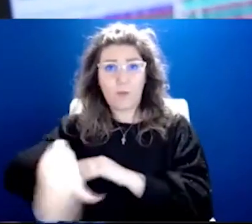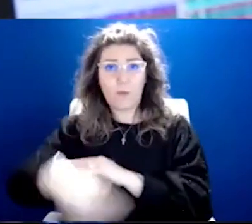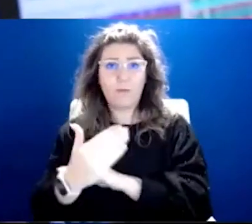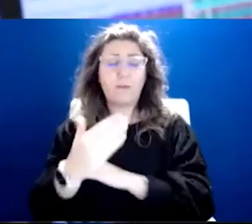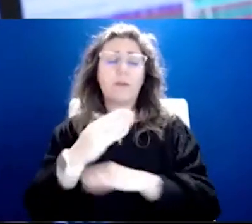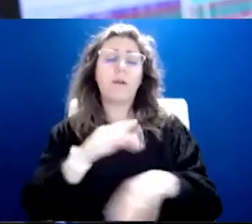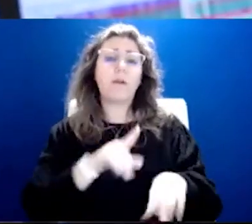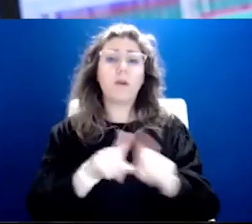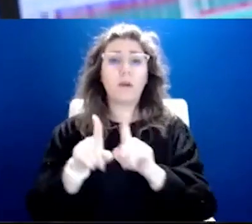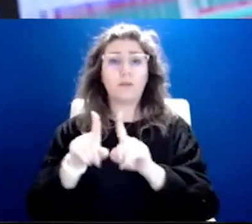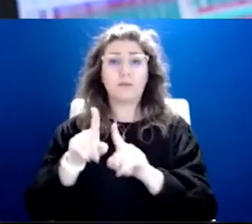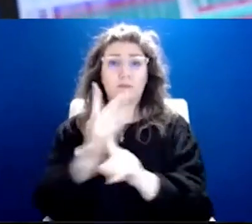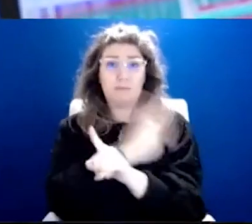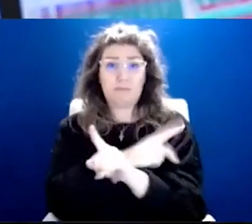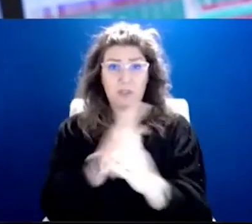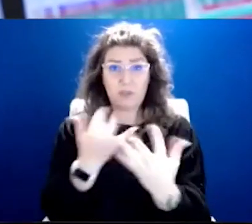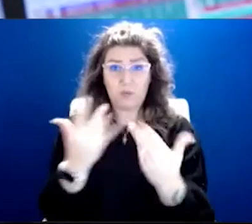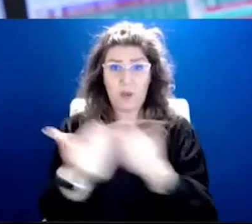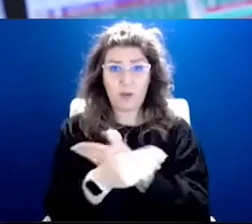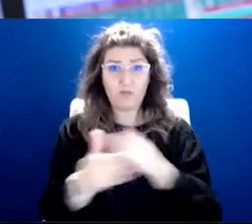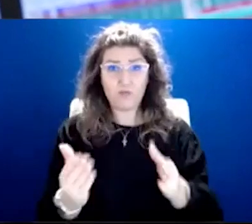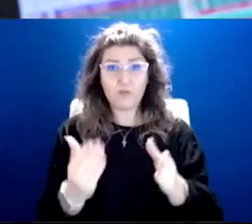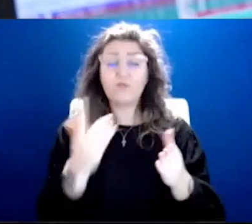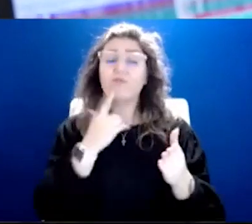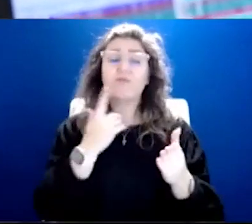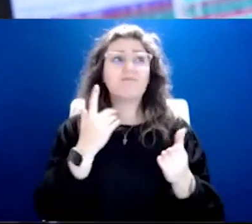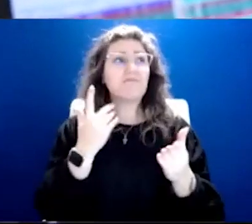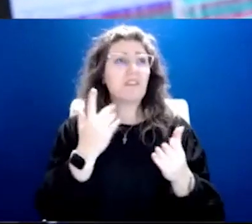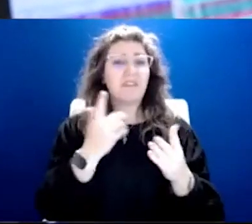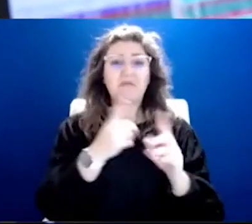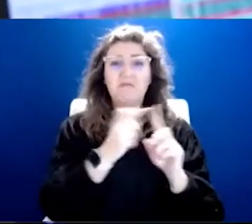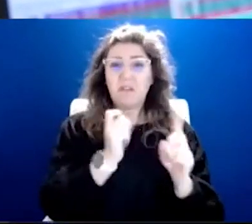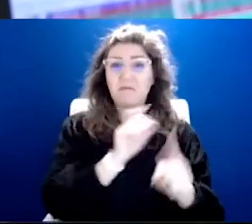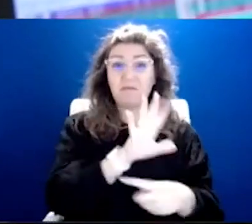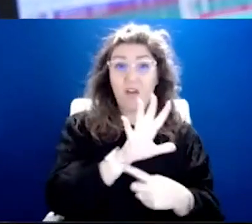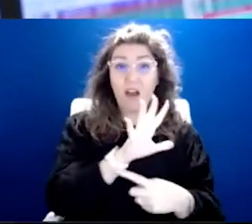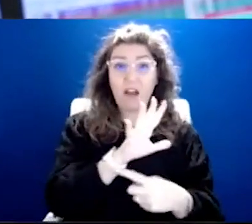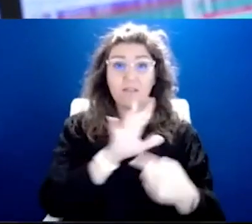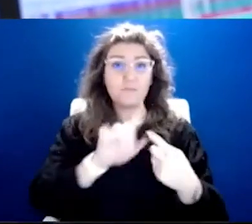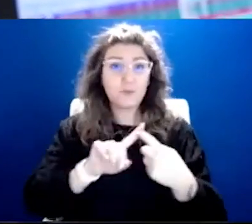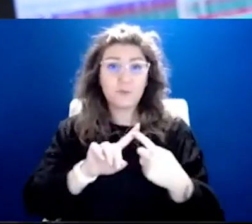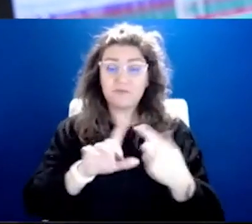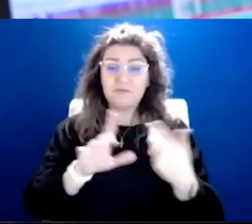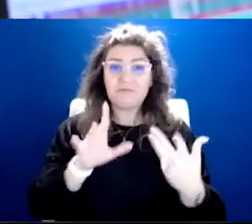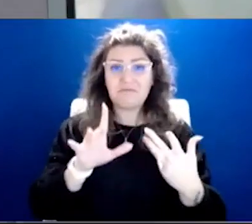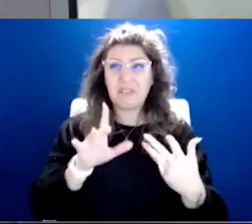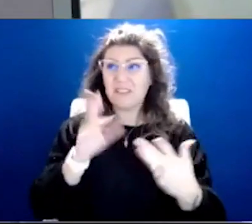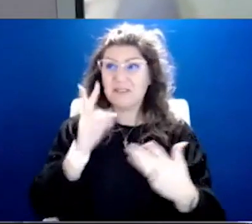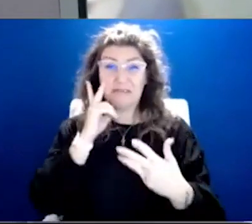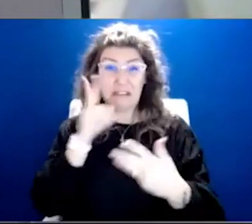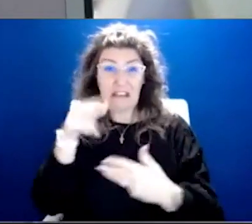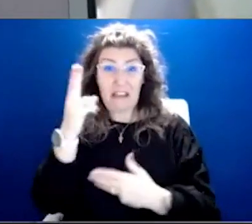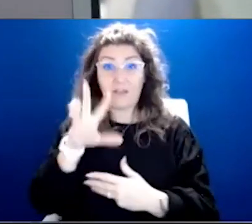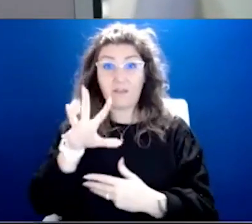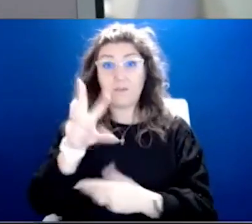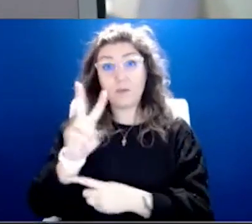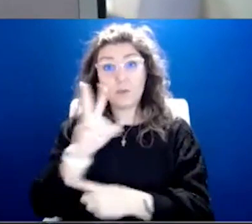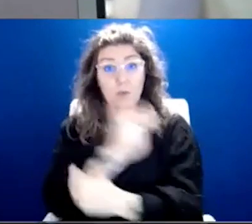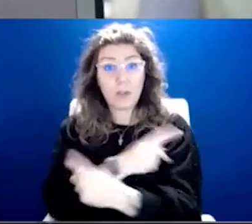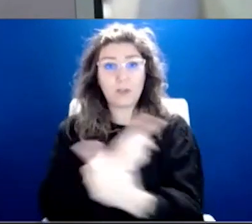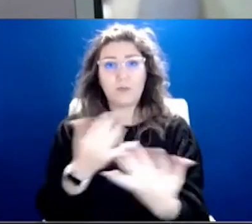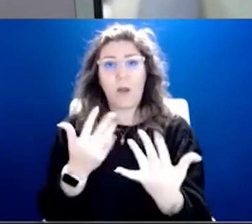the waiting room, which can be anywhere from five patients to, I've seen as high as 52. Being a